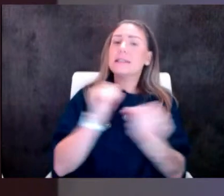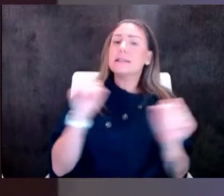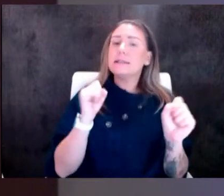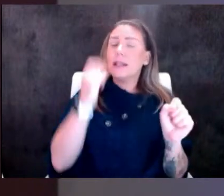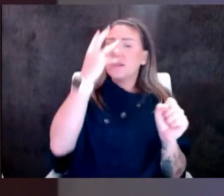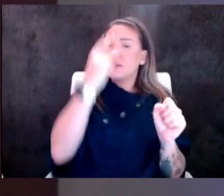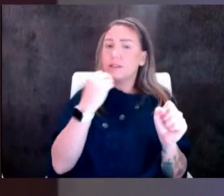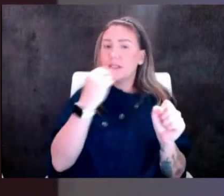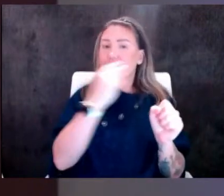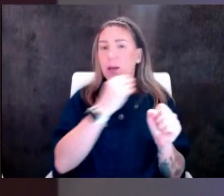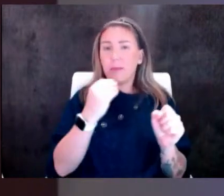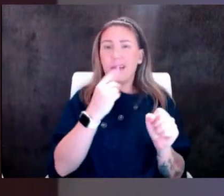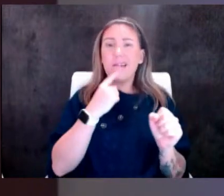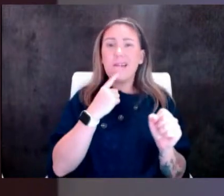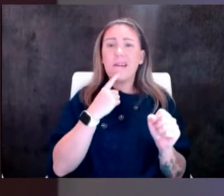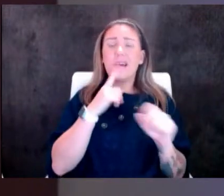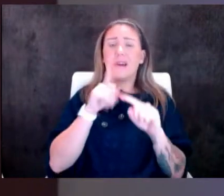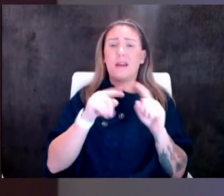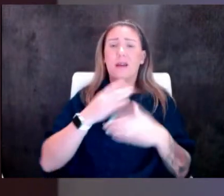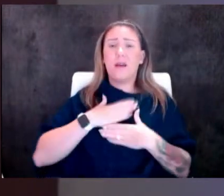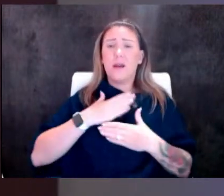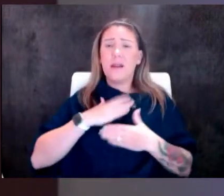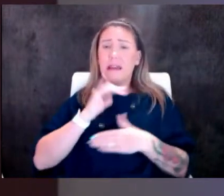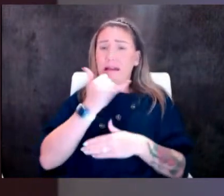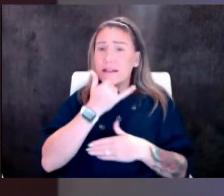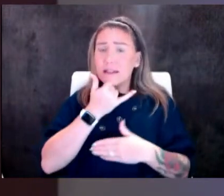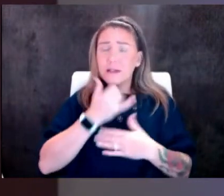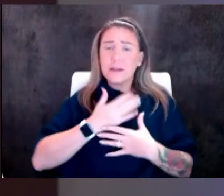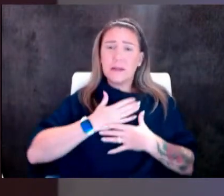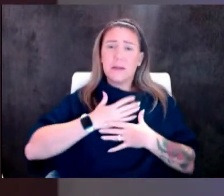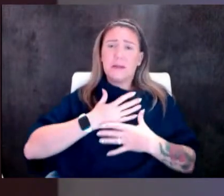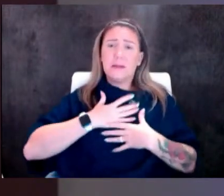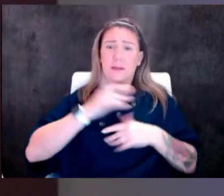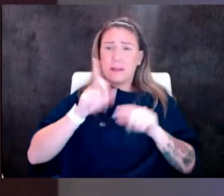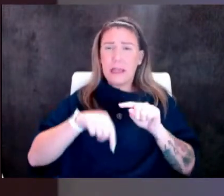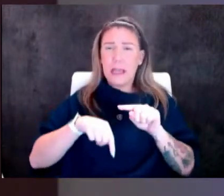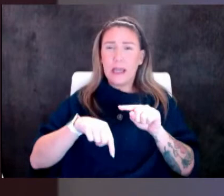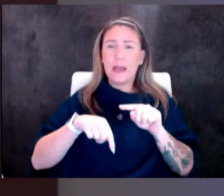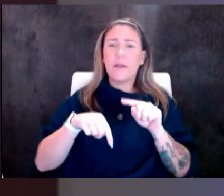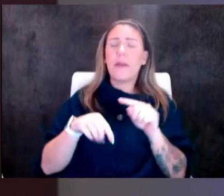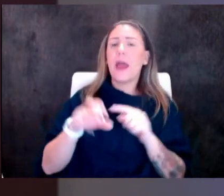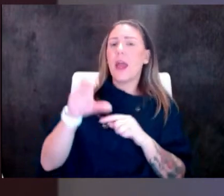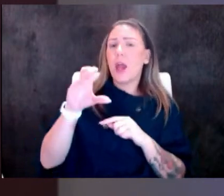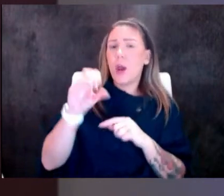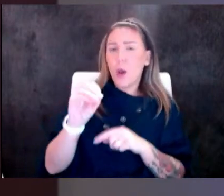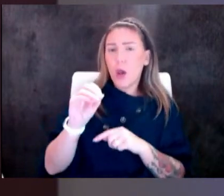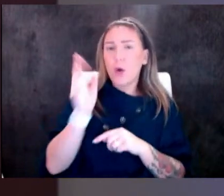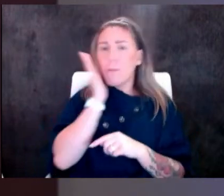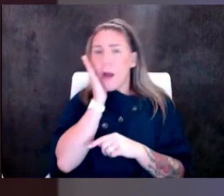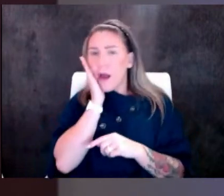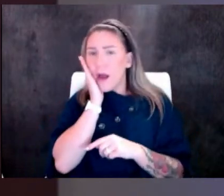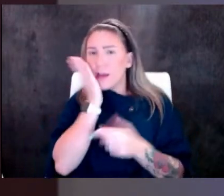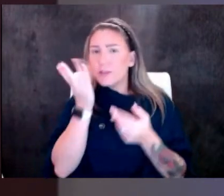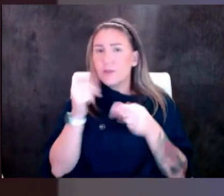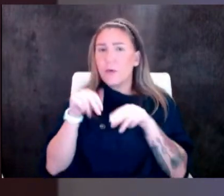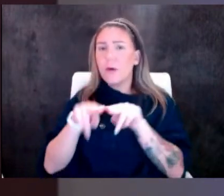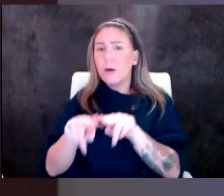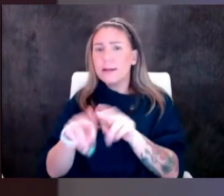suffocation, accidental suffocation by parents who are co-bedding is another big area. But otherwise, those